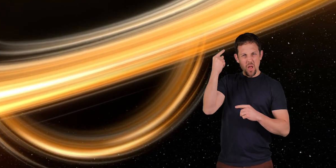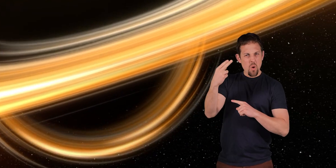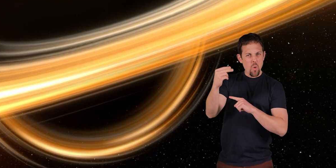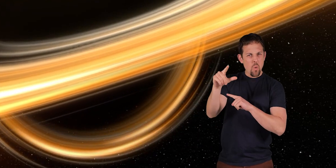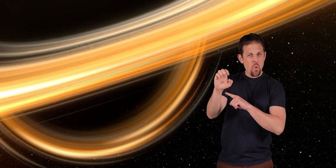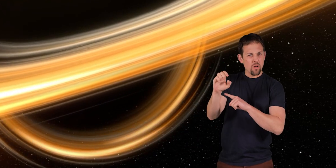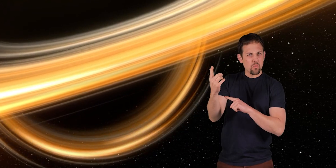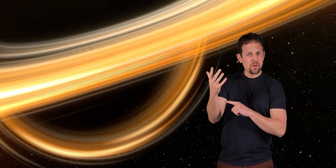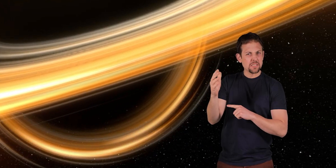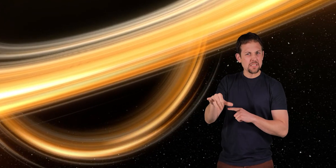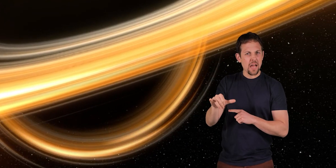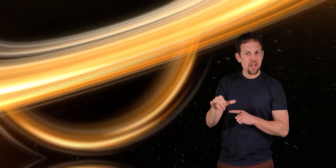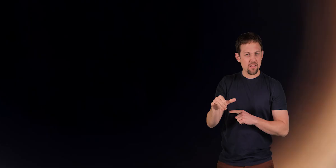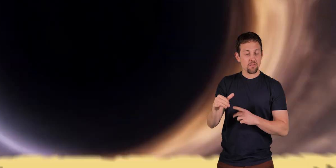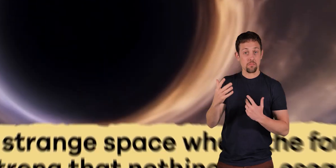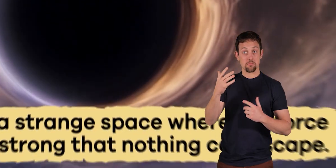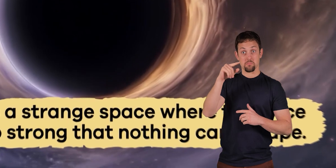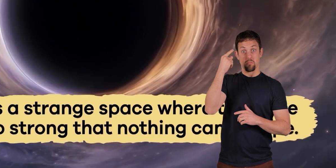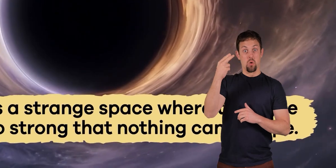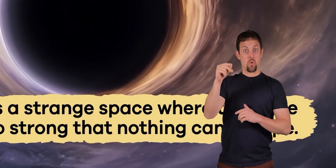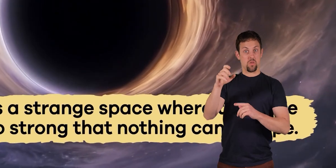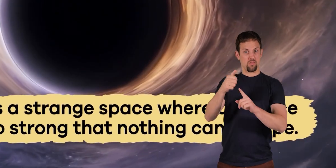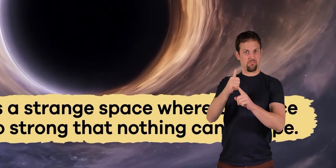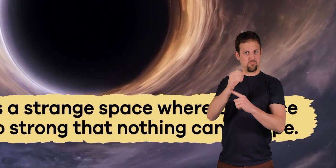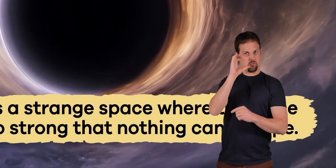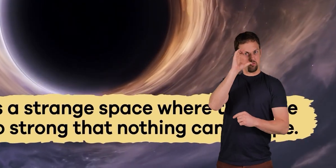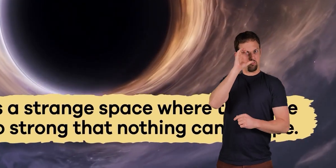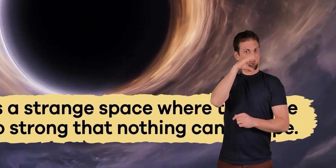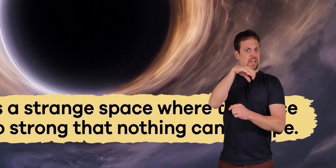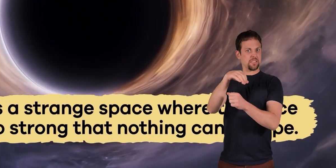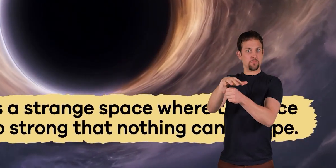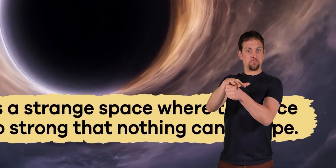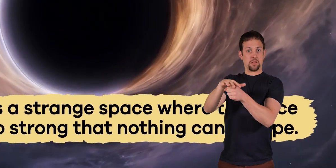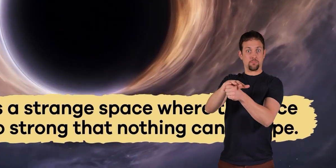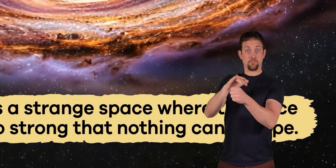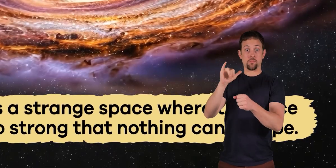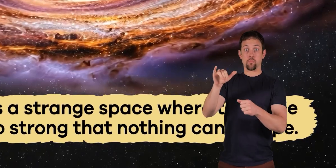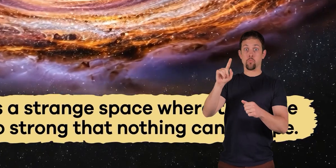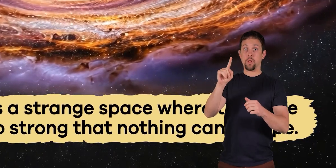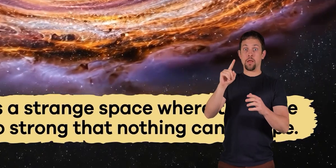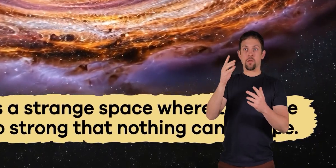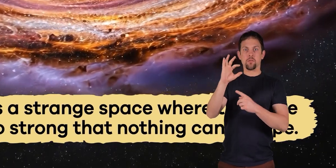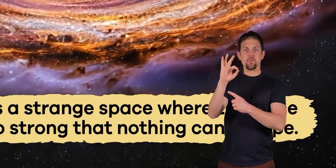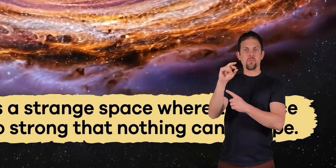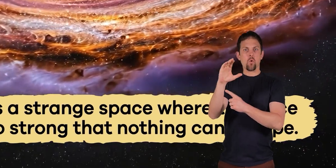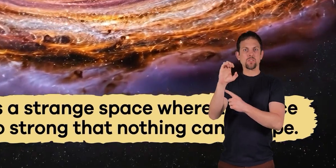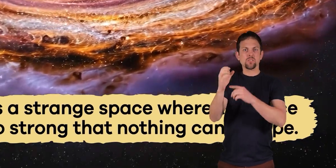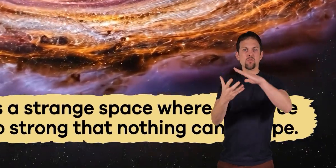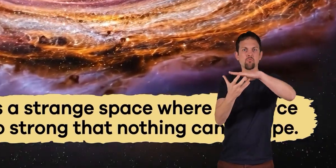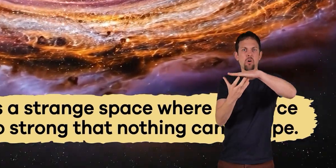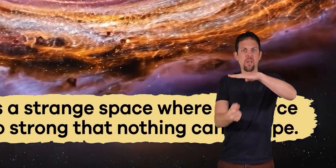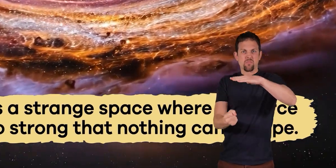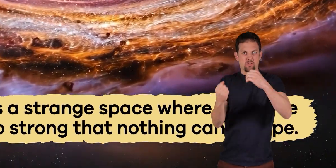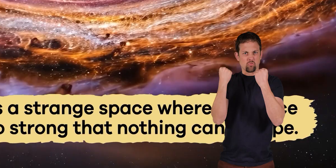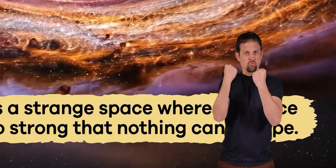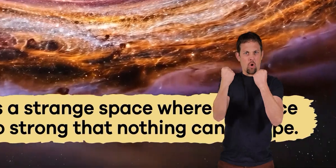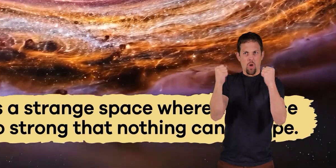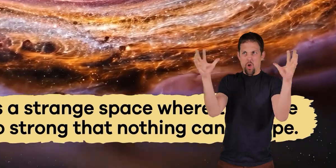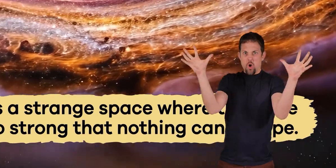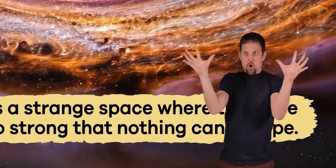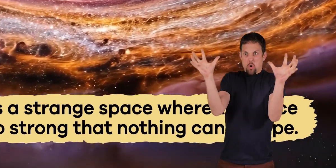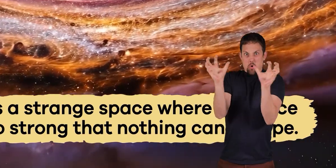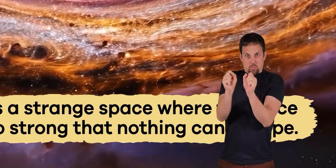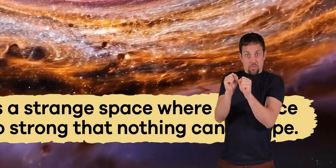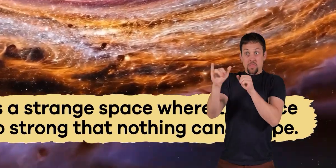What is a black hole? A black hole is a strange space where the force of gravity is so strong